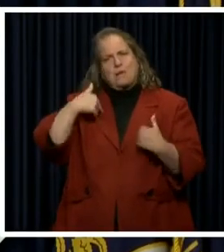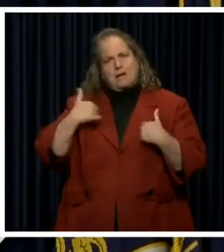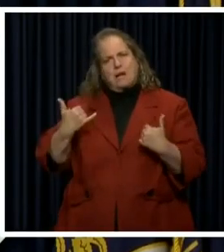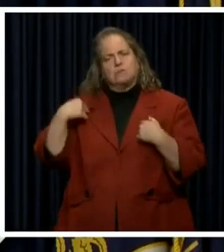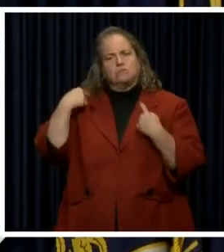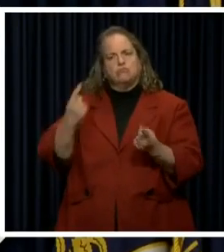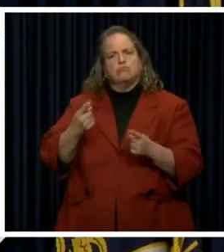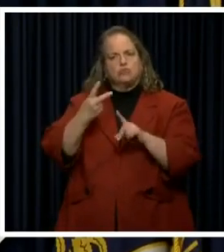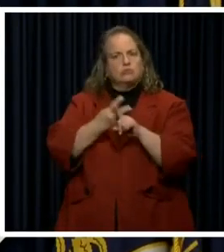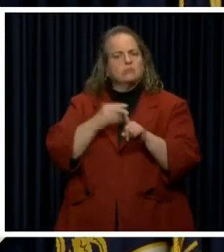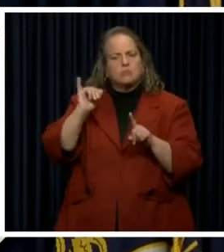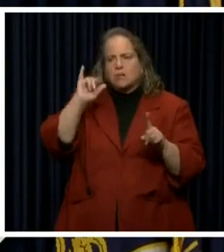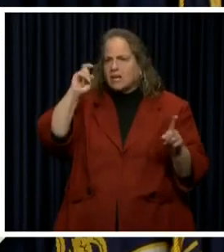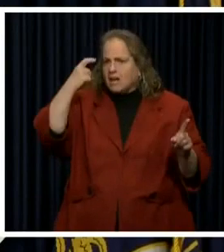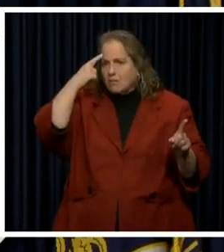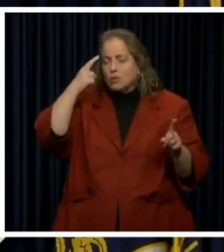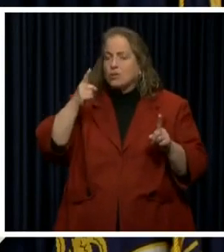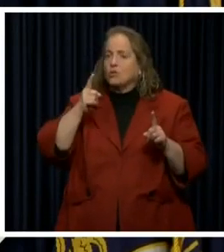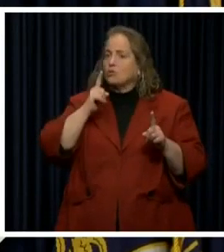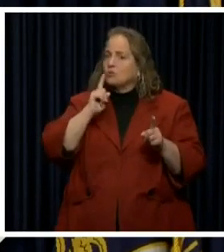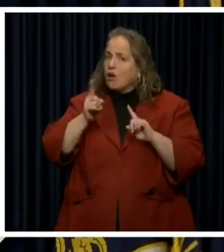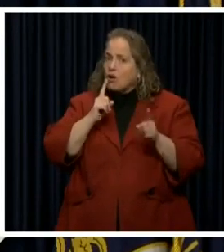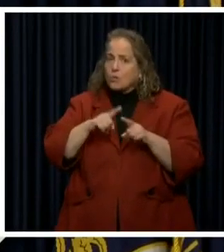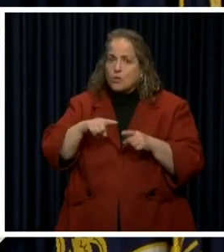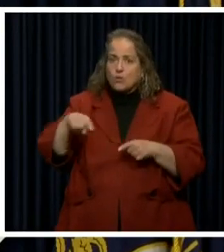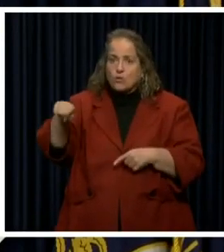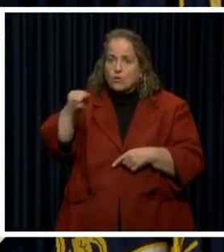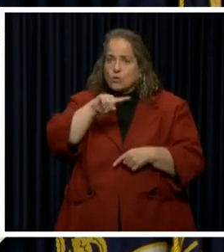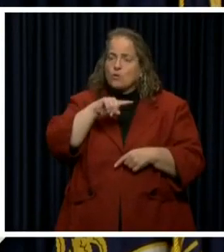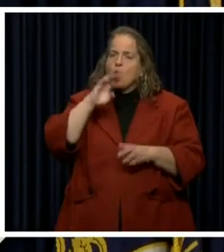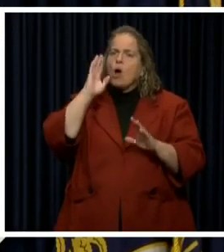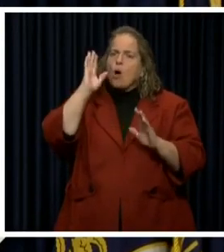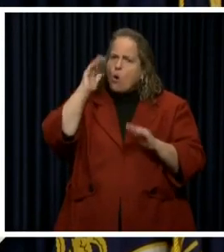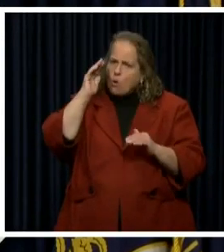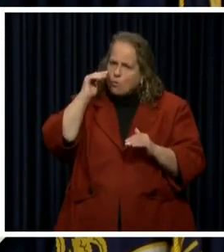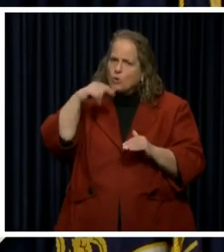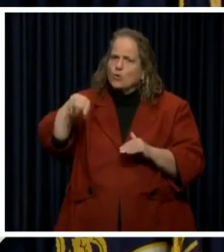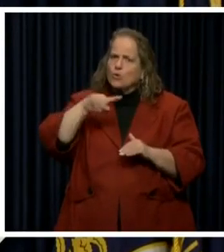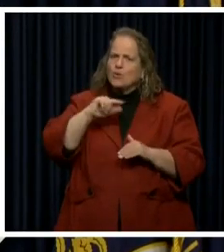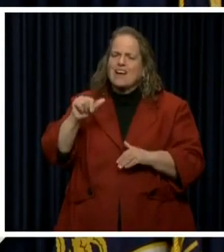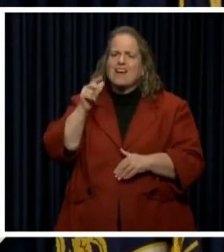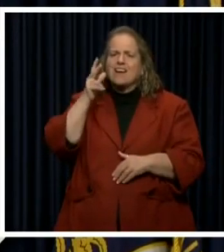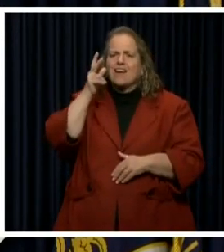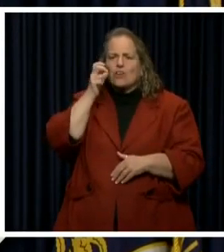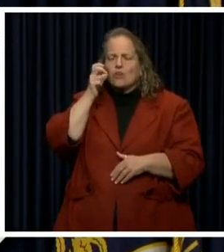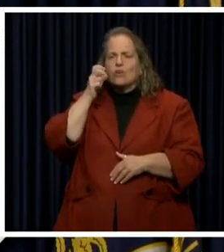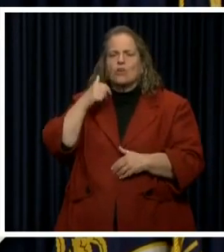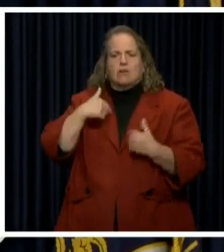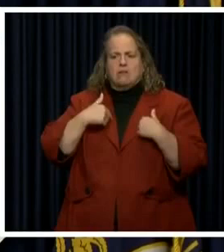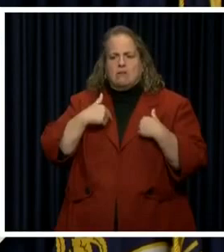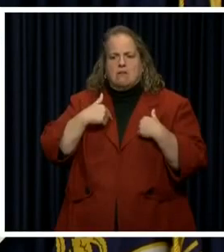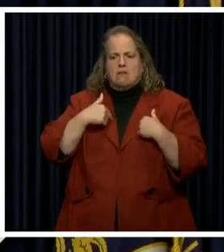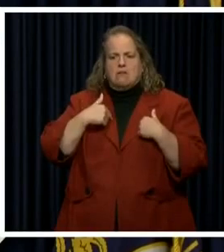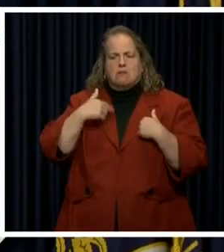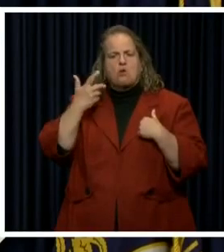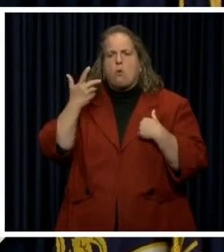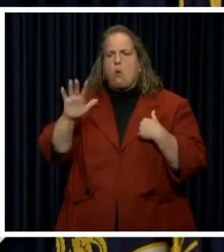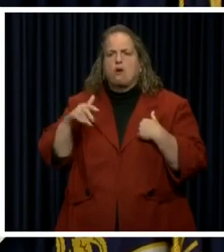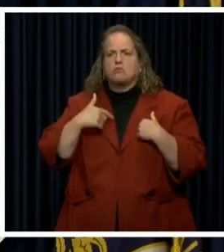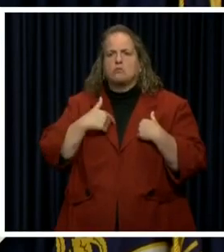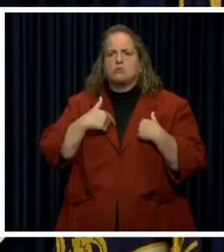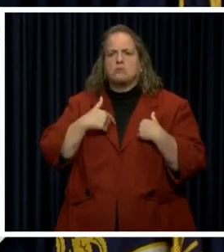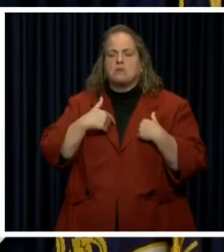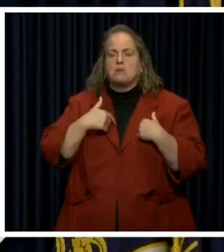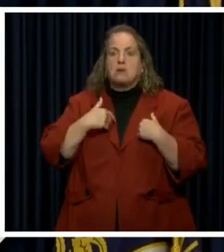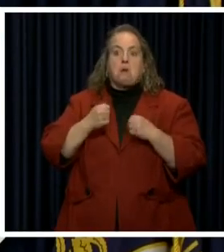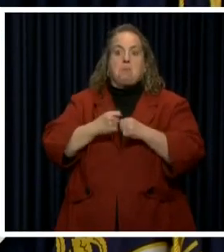just like you have the governor talking at these press conferences most days of the week. I hope you hear I don't want to be sensational about any of this. I want to